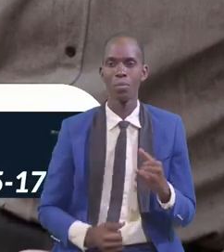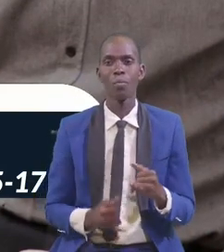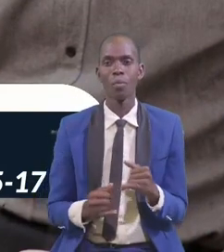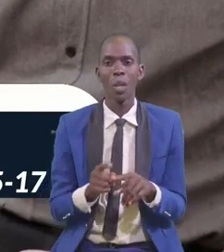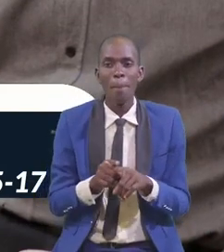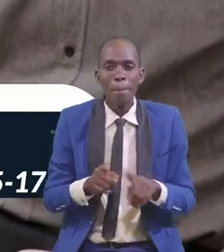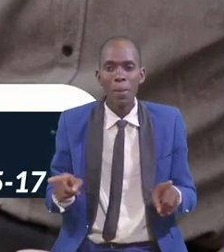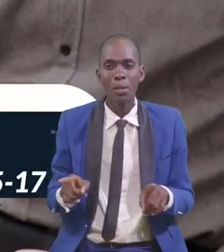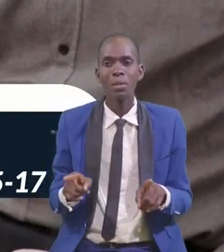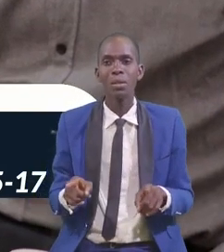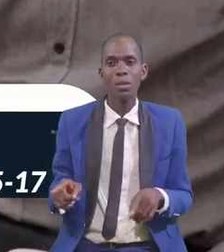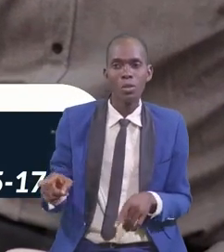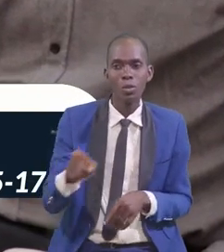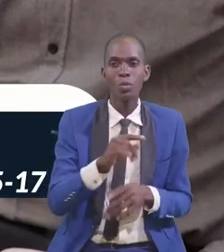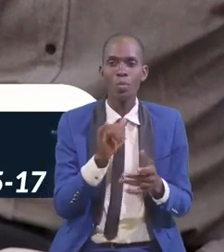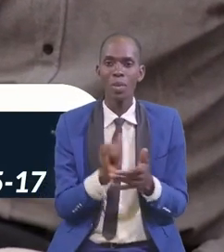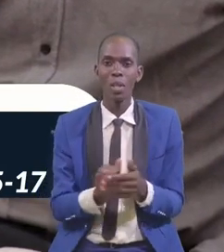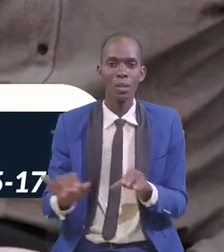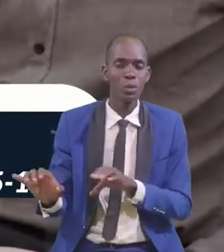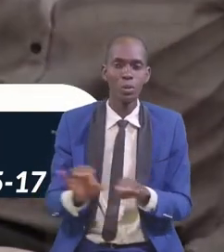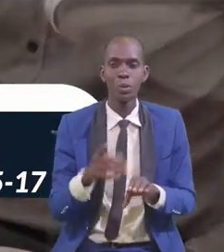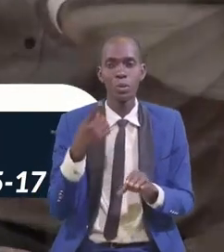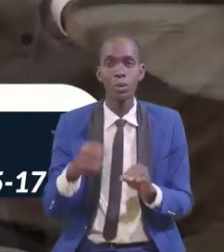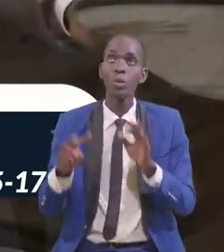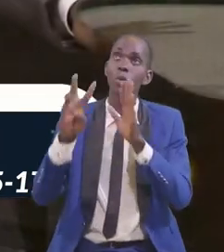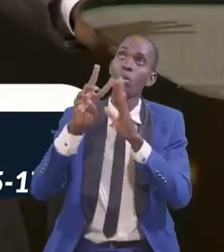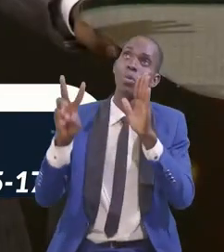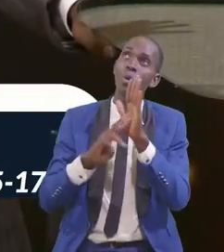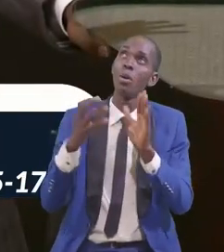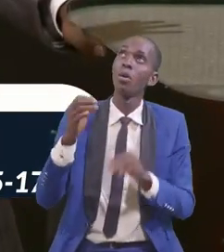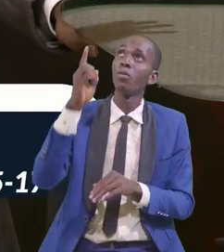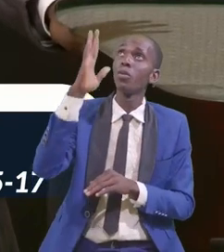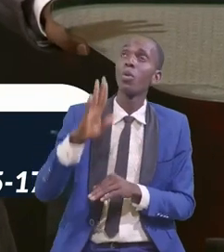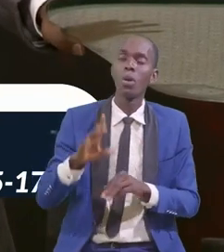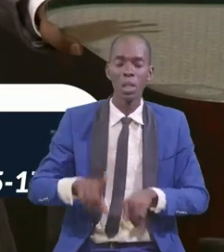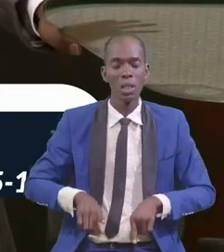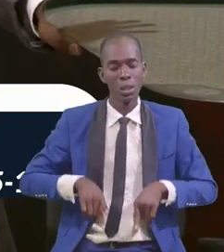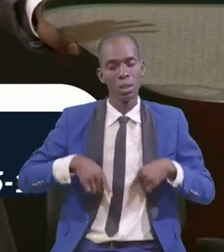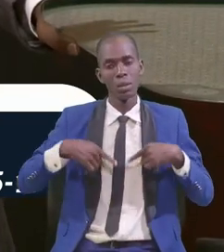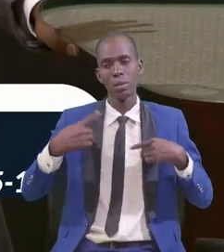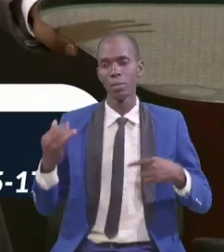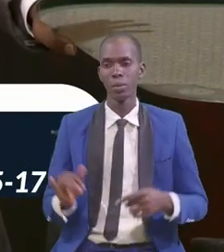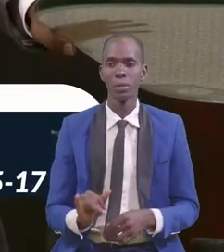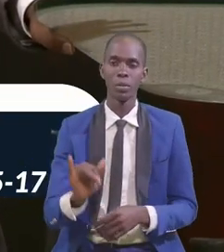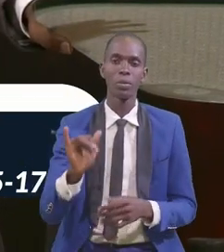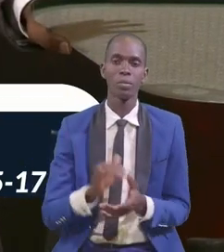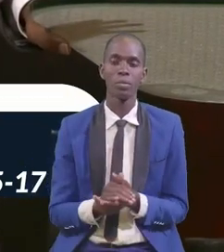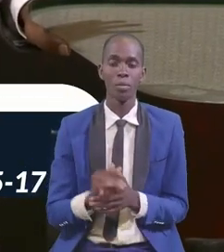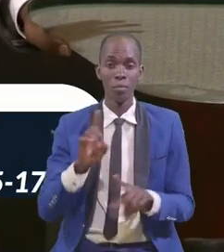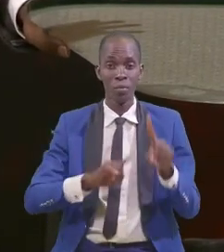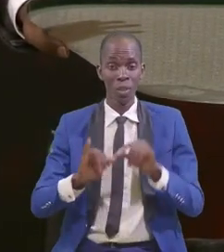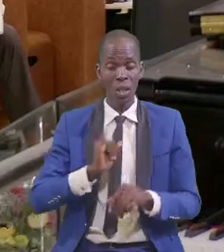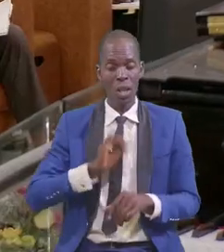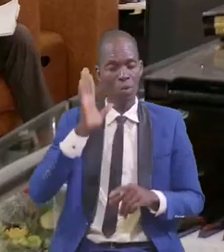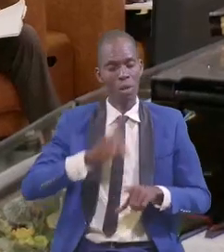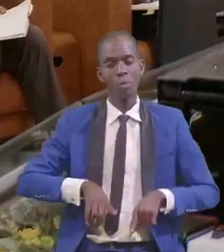that doeth the will of God abideth forever. I will abide